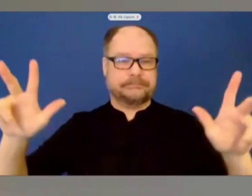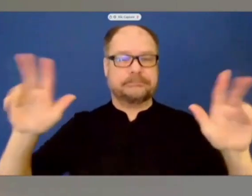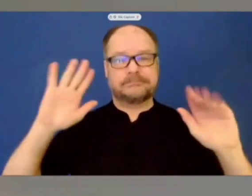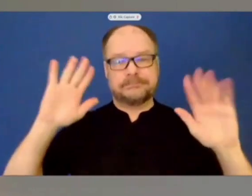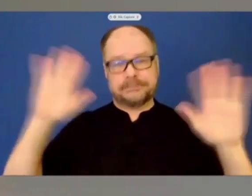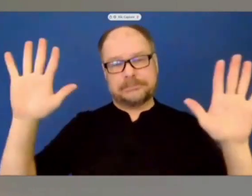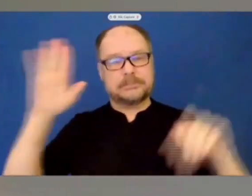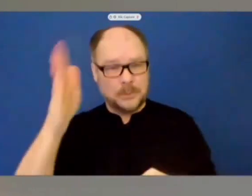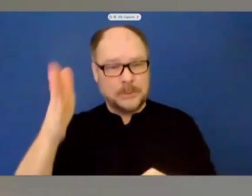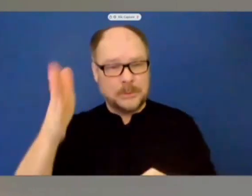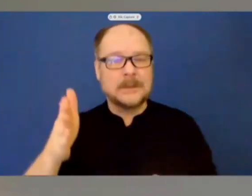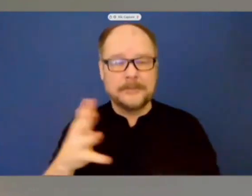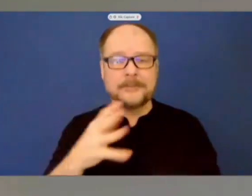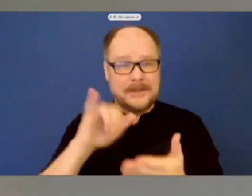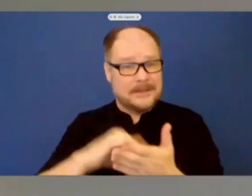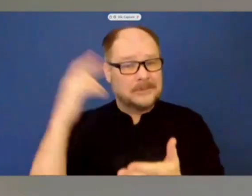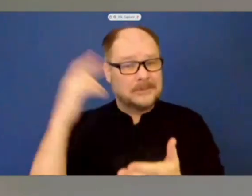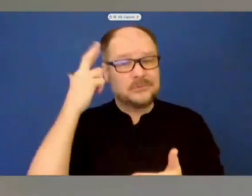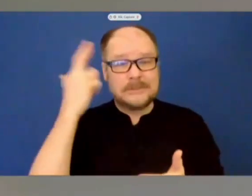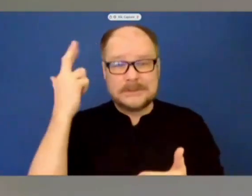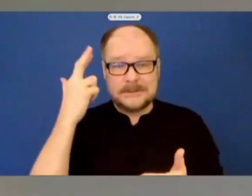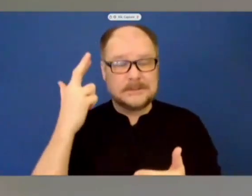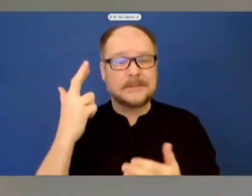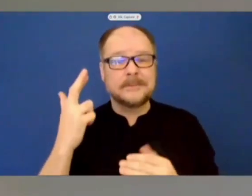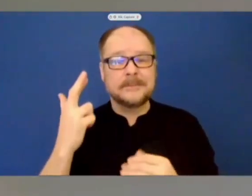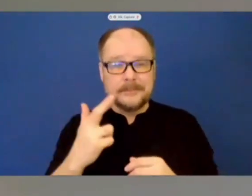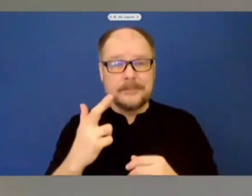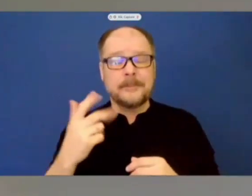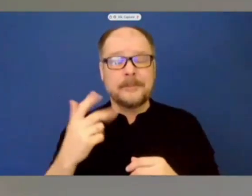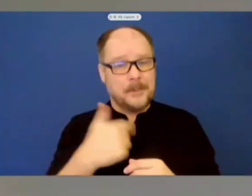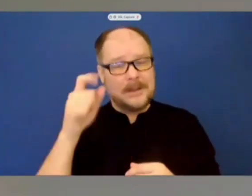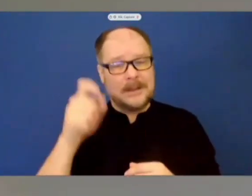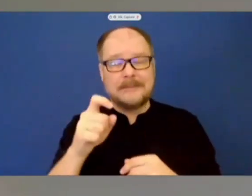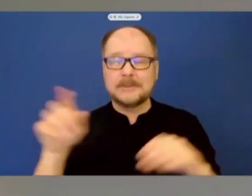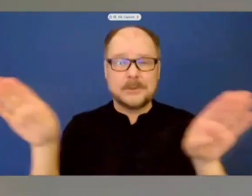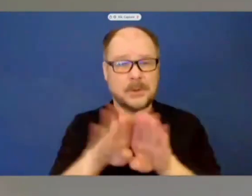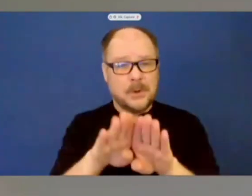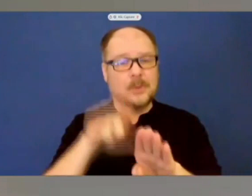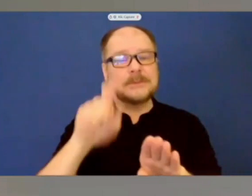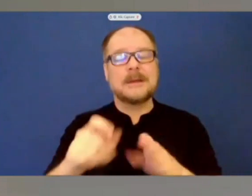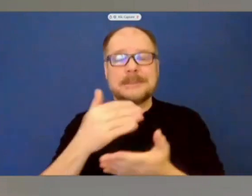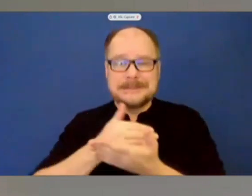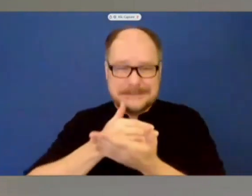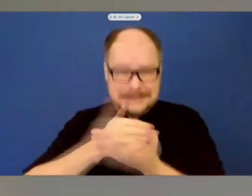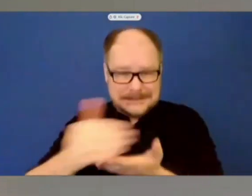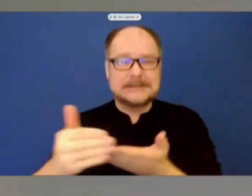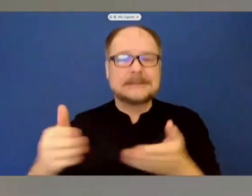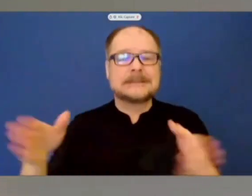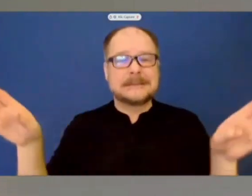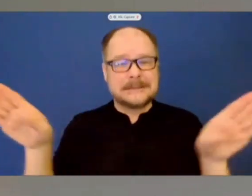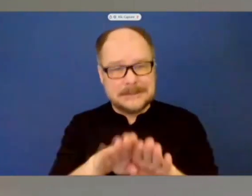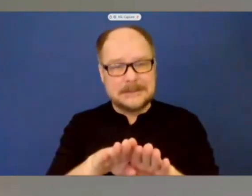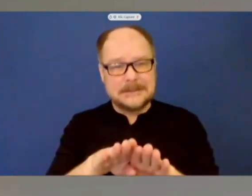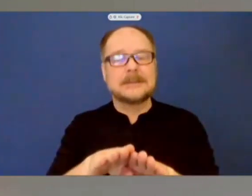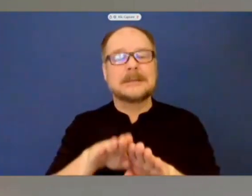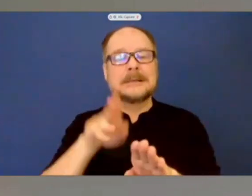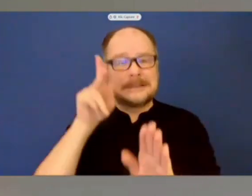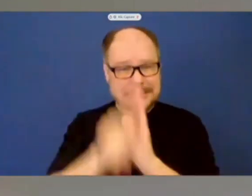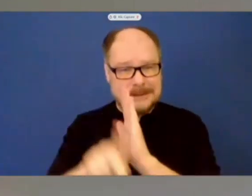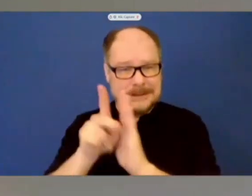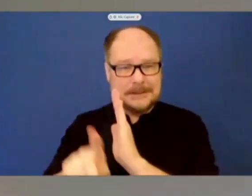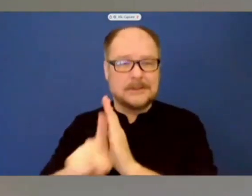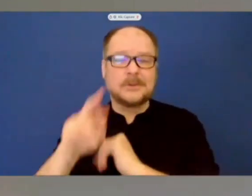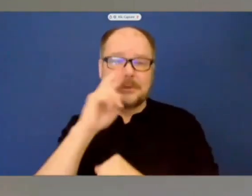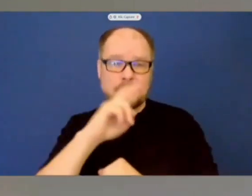health crisis, a situation where we've really got to act to eradicate before it becomes a bigger issue than just on this